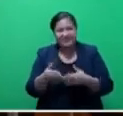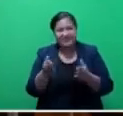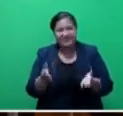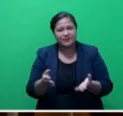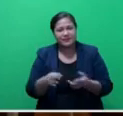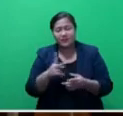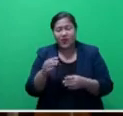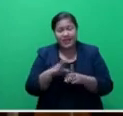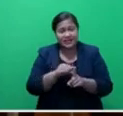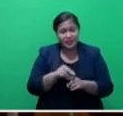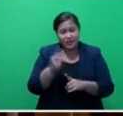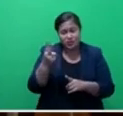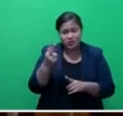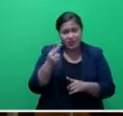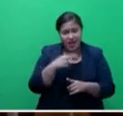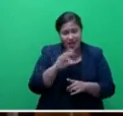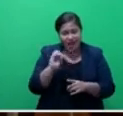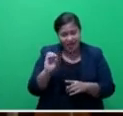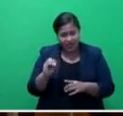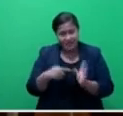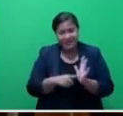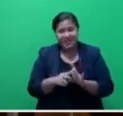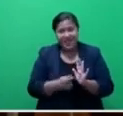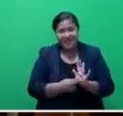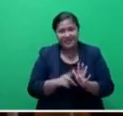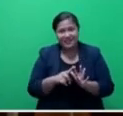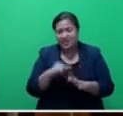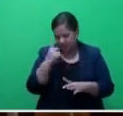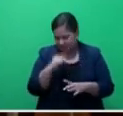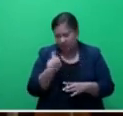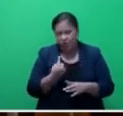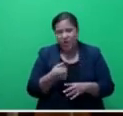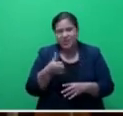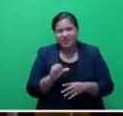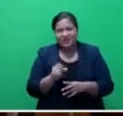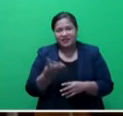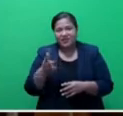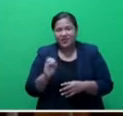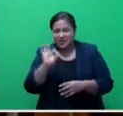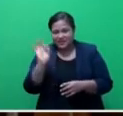200-ton cargo capacity vessel, on average, there is only 40% usage, which is only about